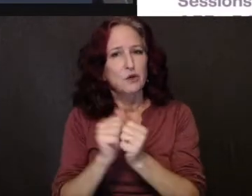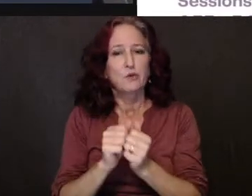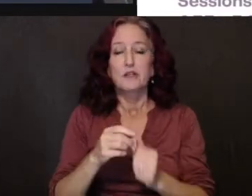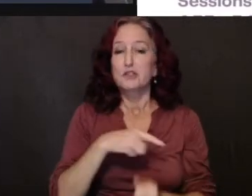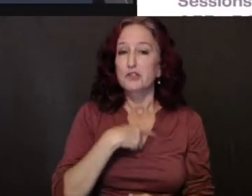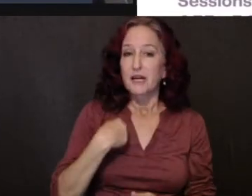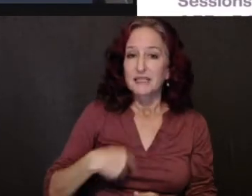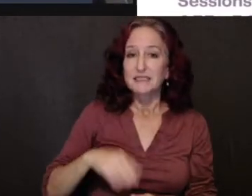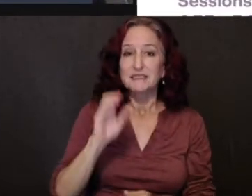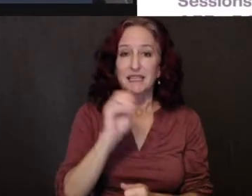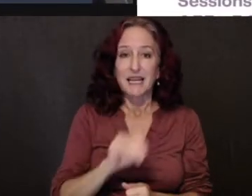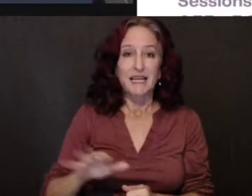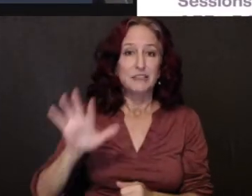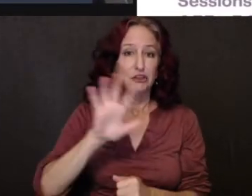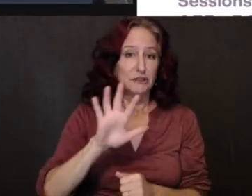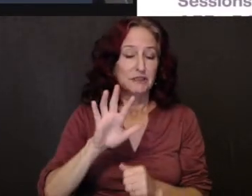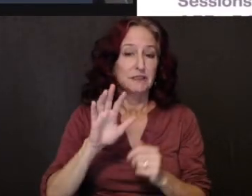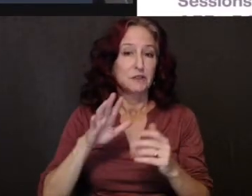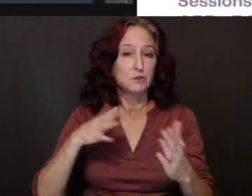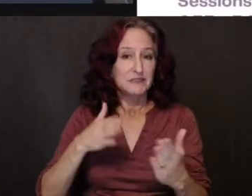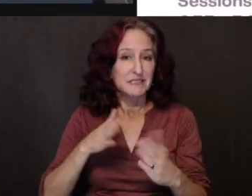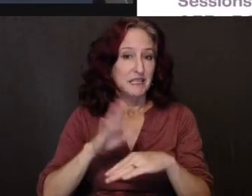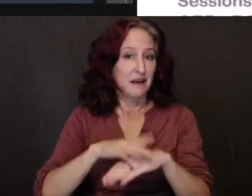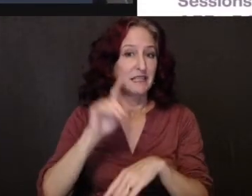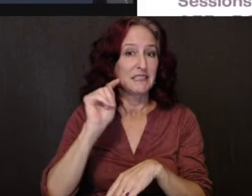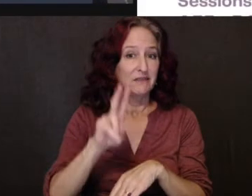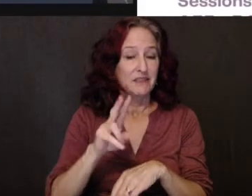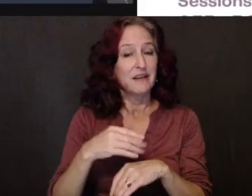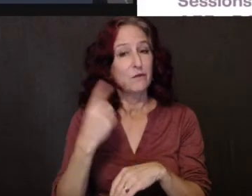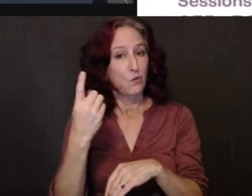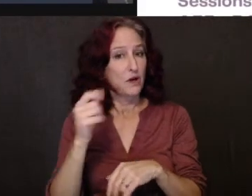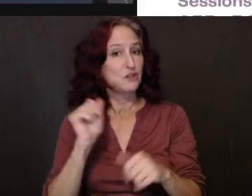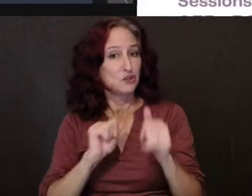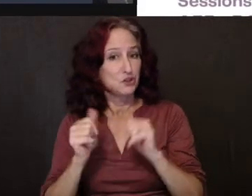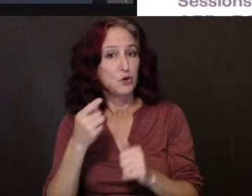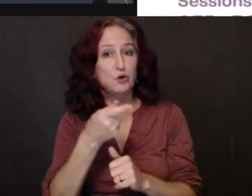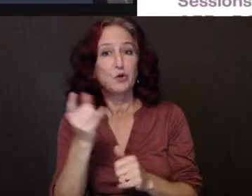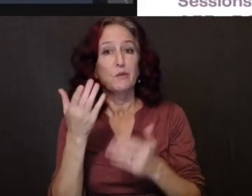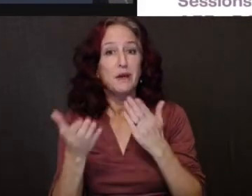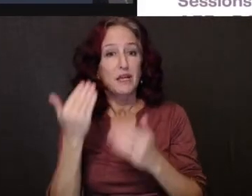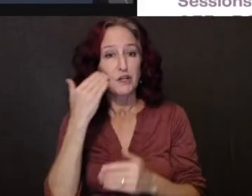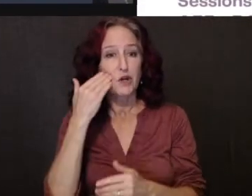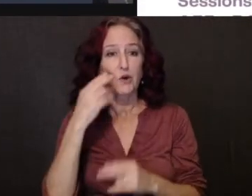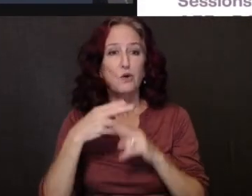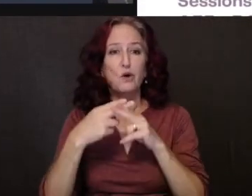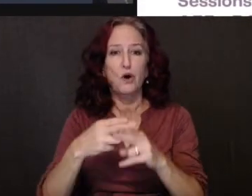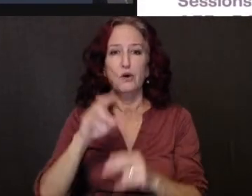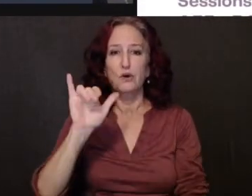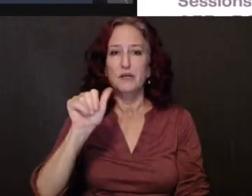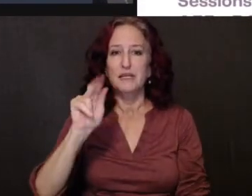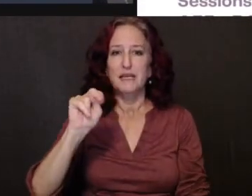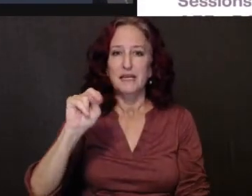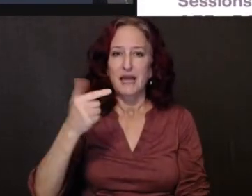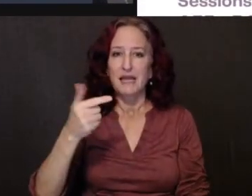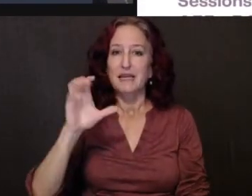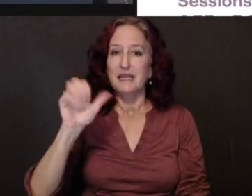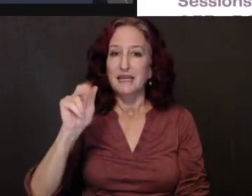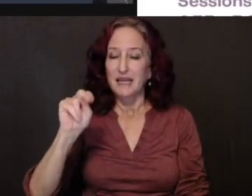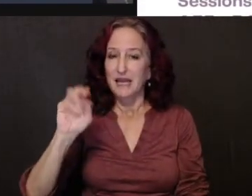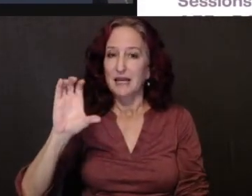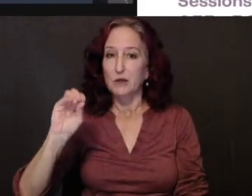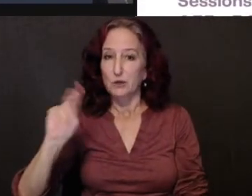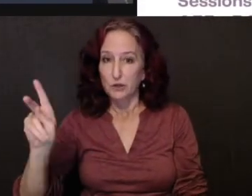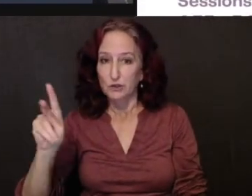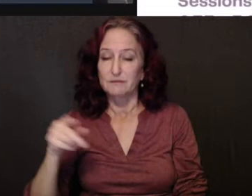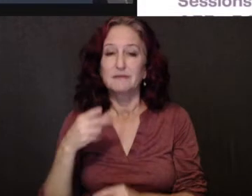consultant, a chef instructor, a prolific author with 30 best-selling titles, and a true pioneer when it comes to Chinese Asian cooking